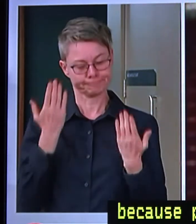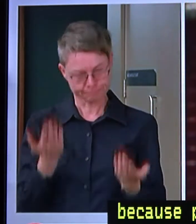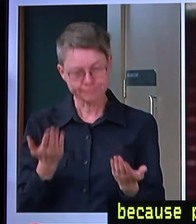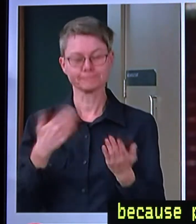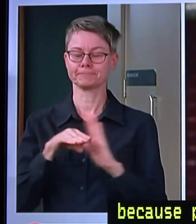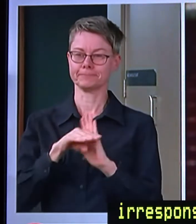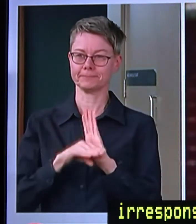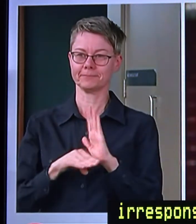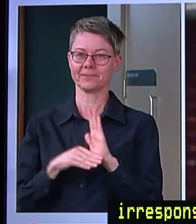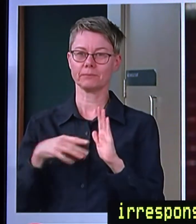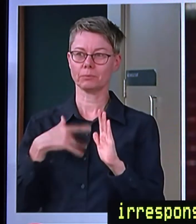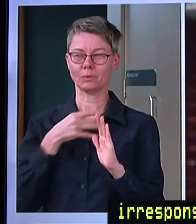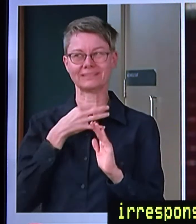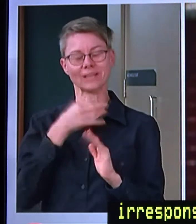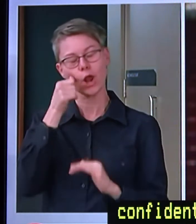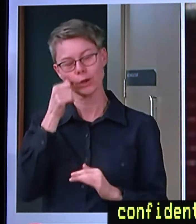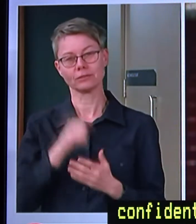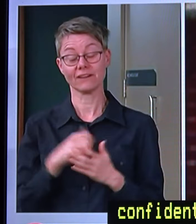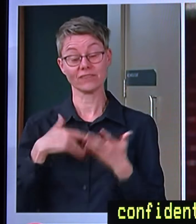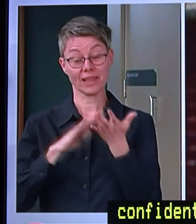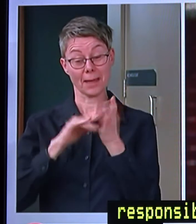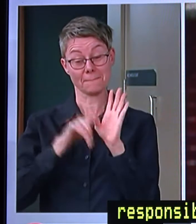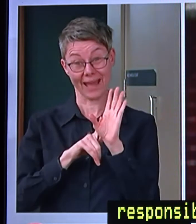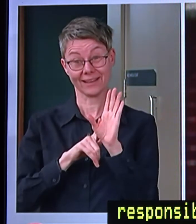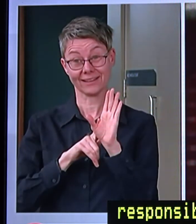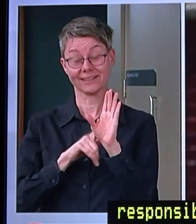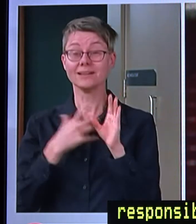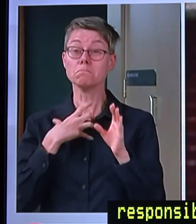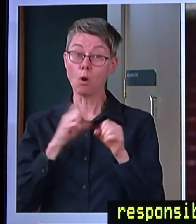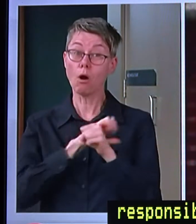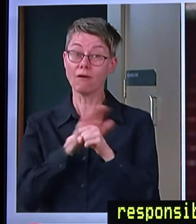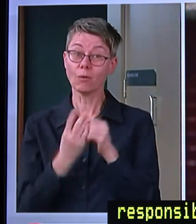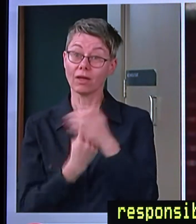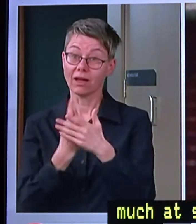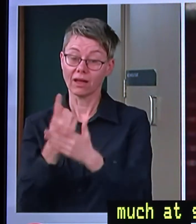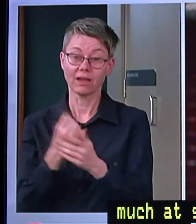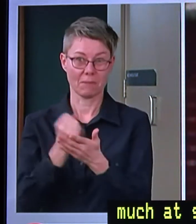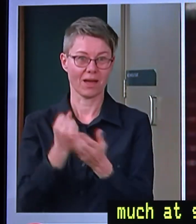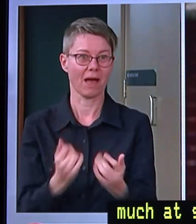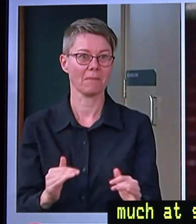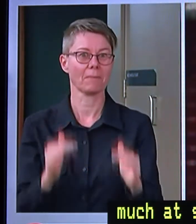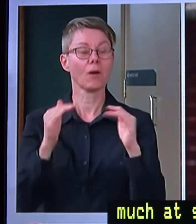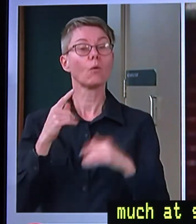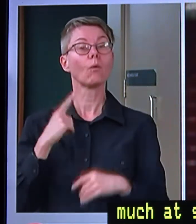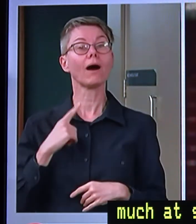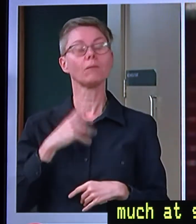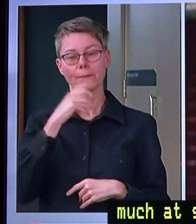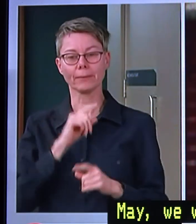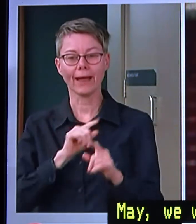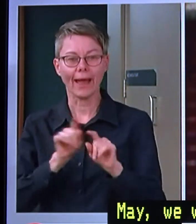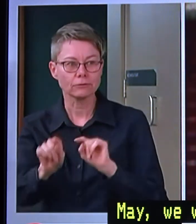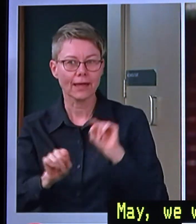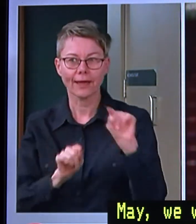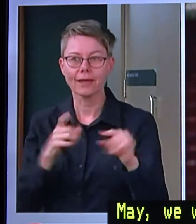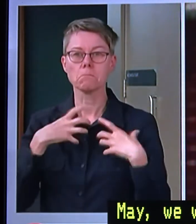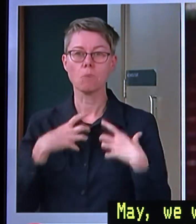stake. I anticipate during May we will see more cases, and that's because when you increase activity, when you see people move